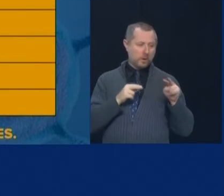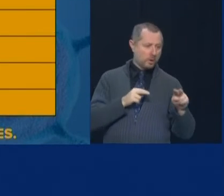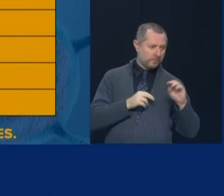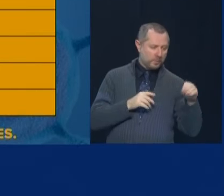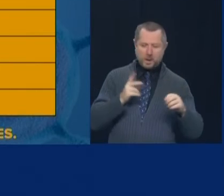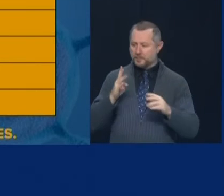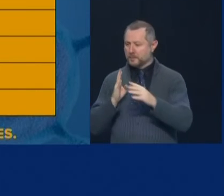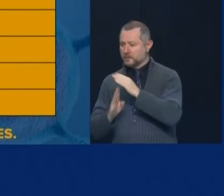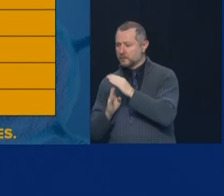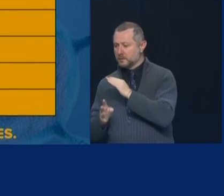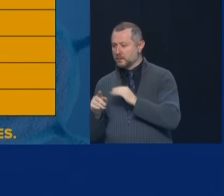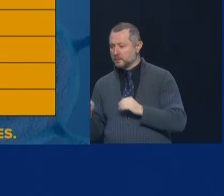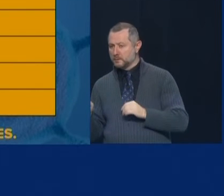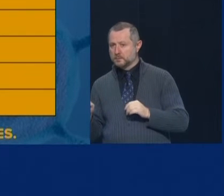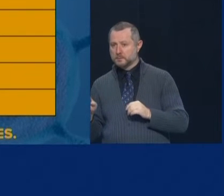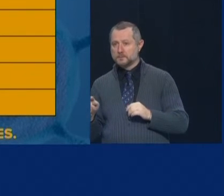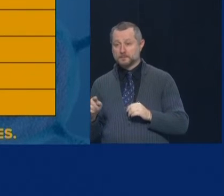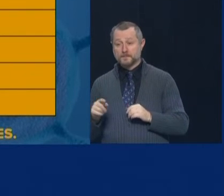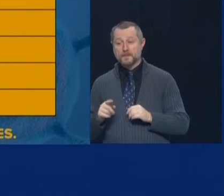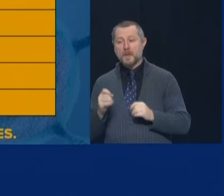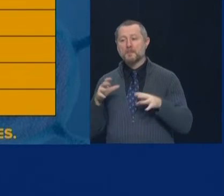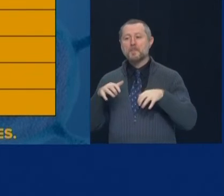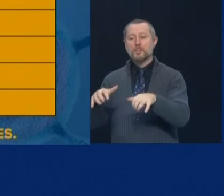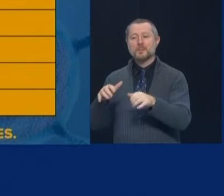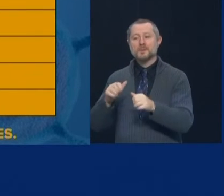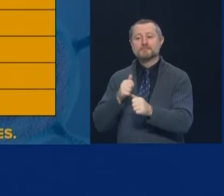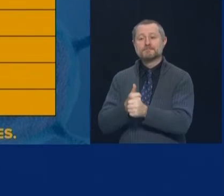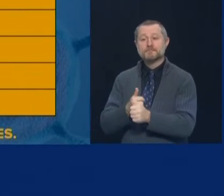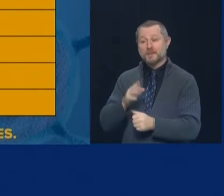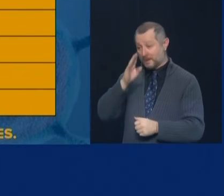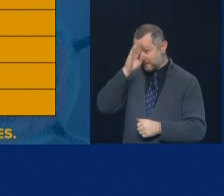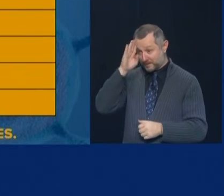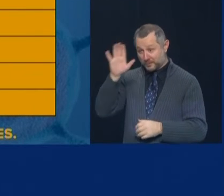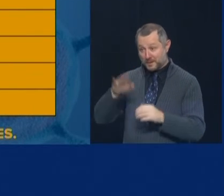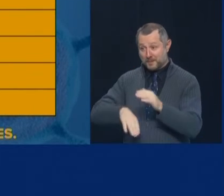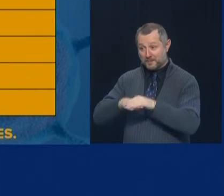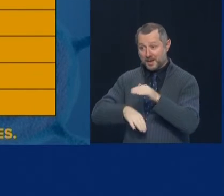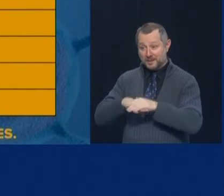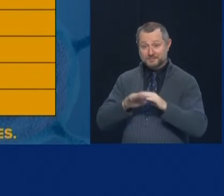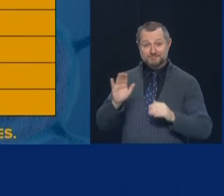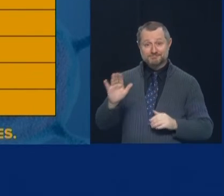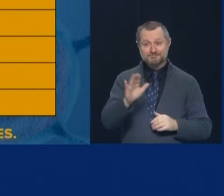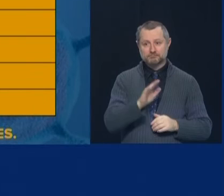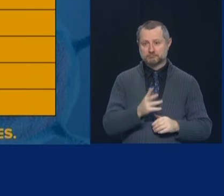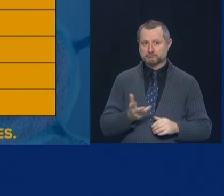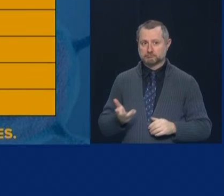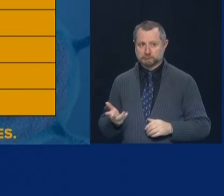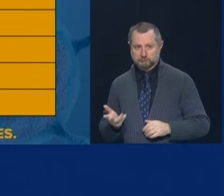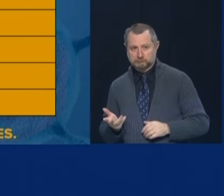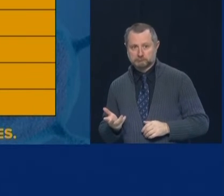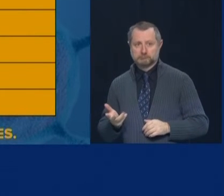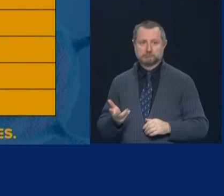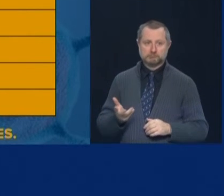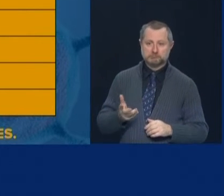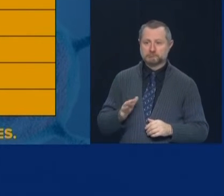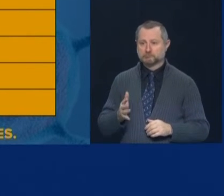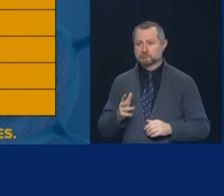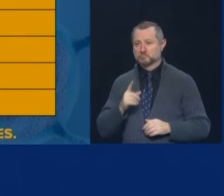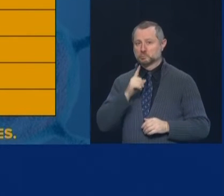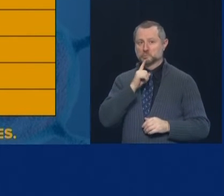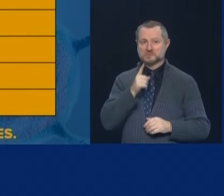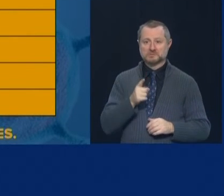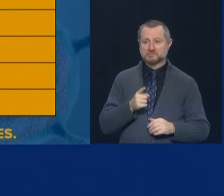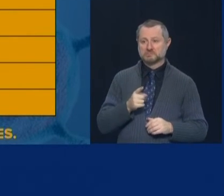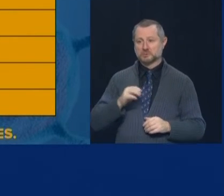the hospital capacity is roughly relative to the